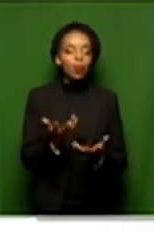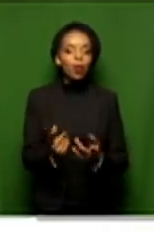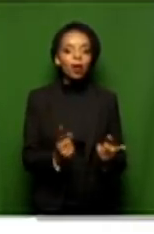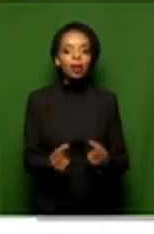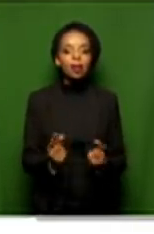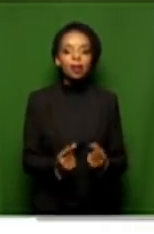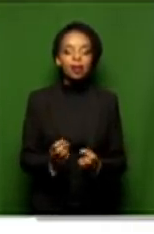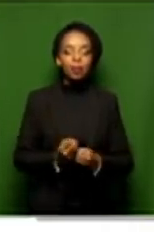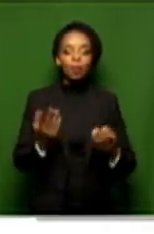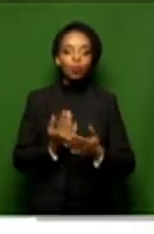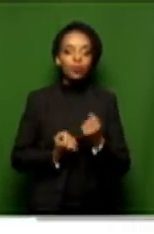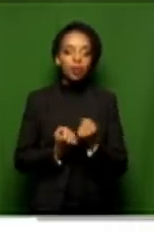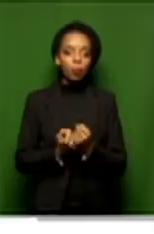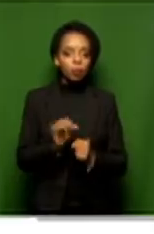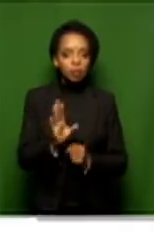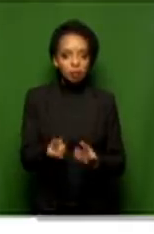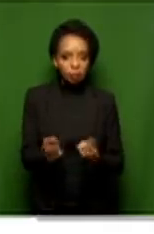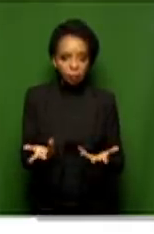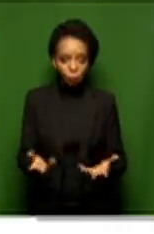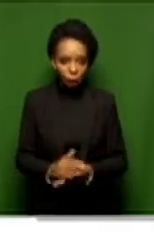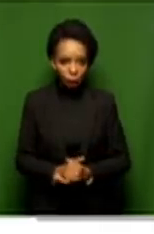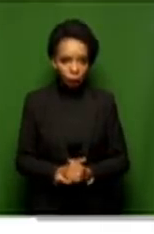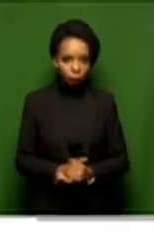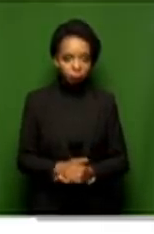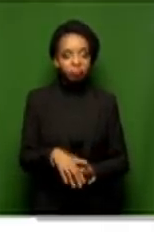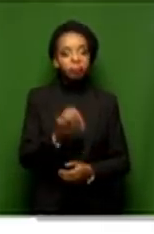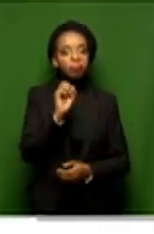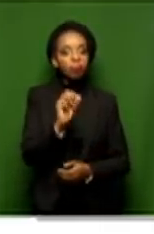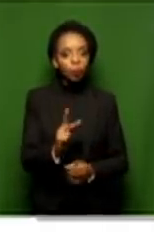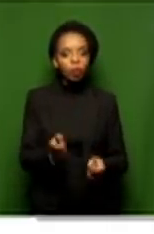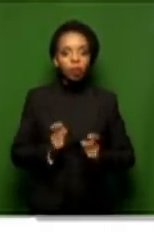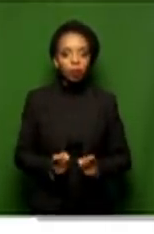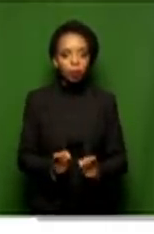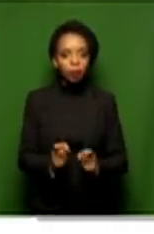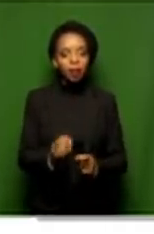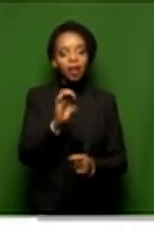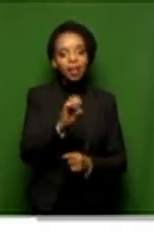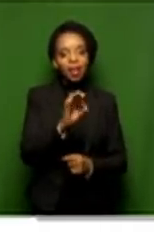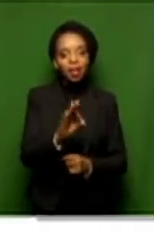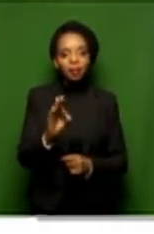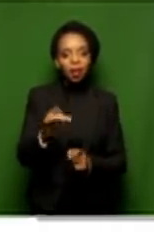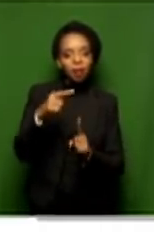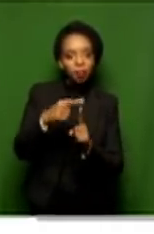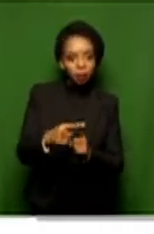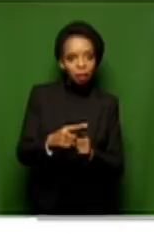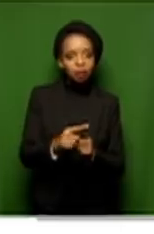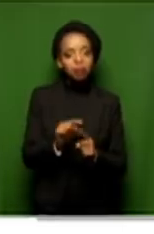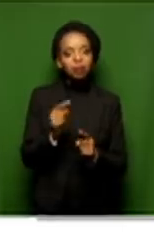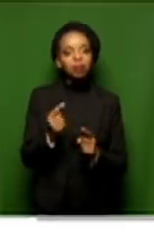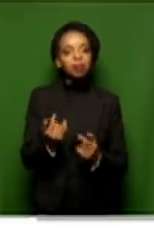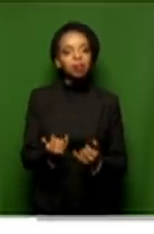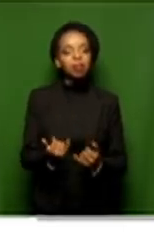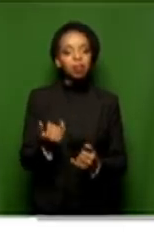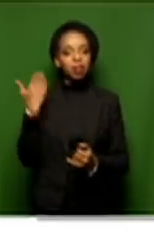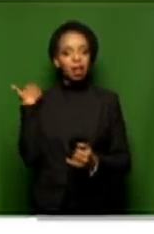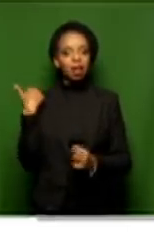of its support from. And then just perhaps in wrapping those up quickly, the Freedom Front Plus and what they garnered